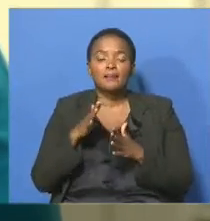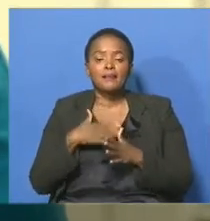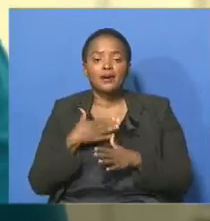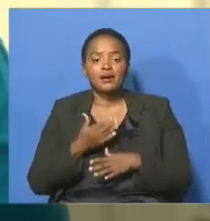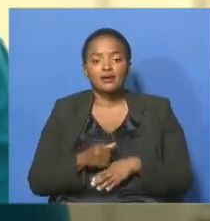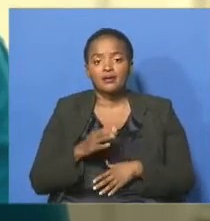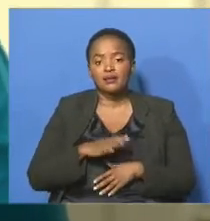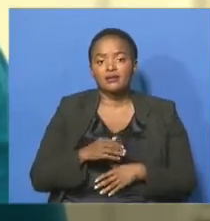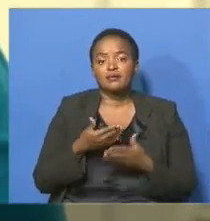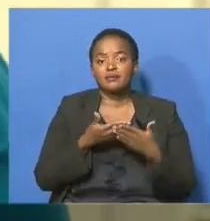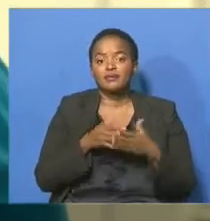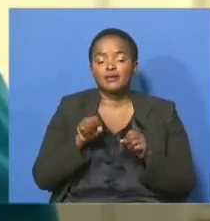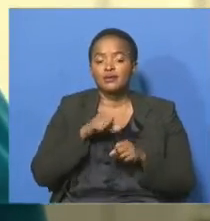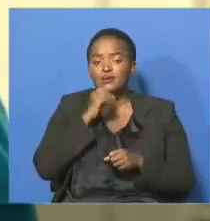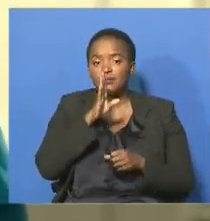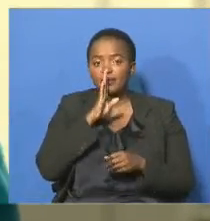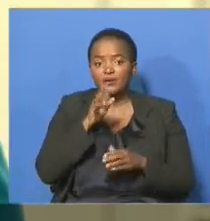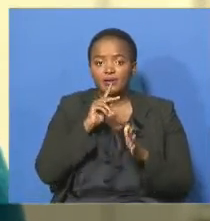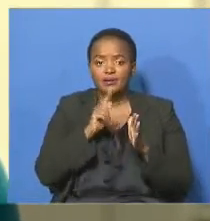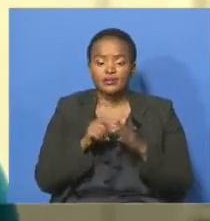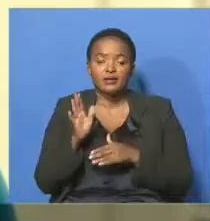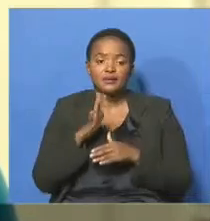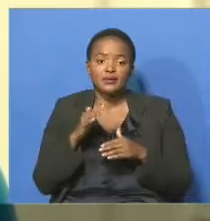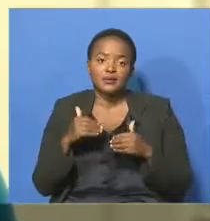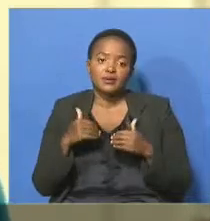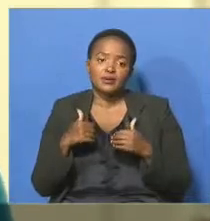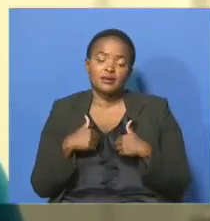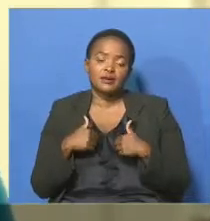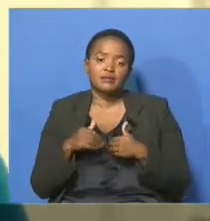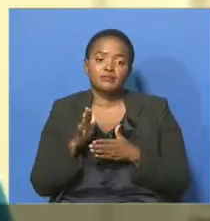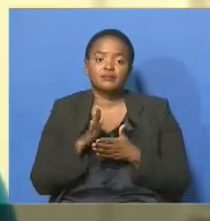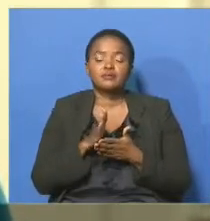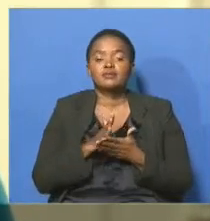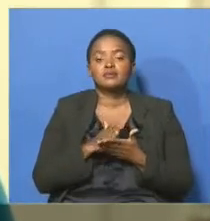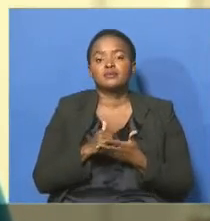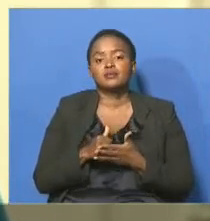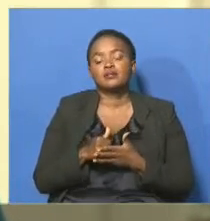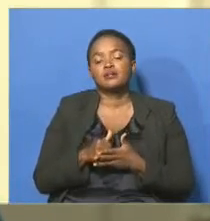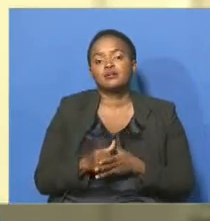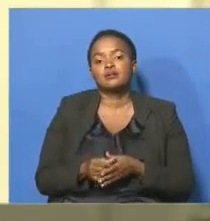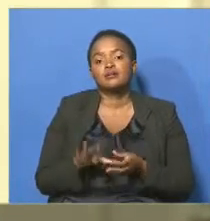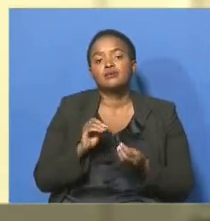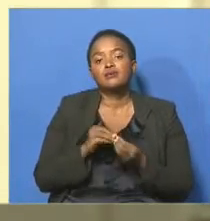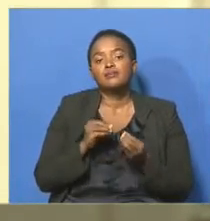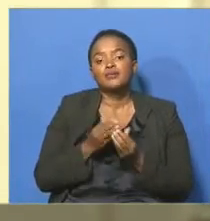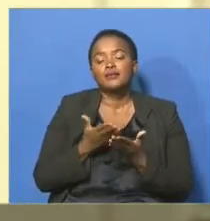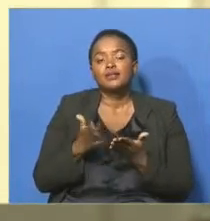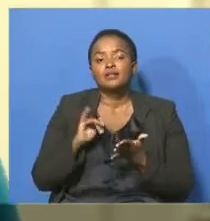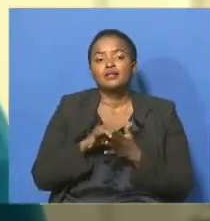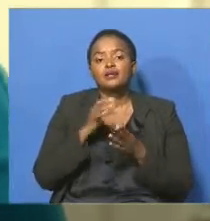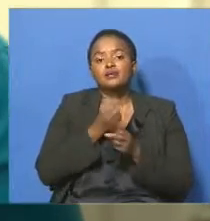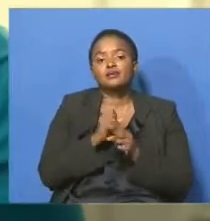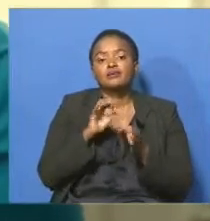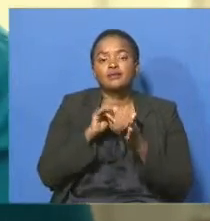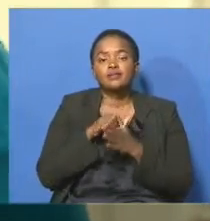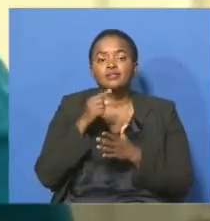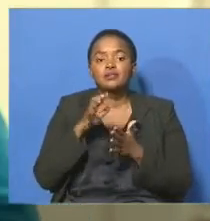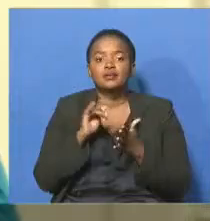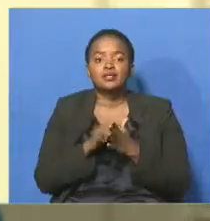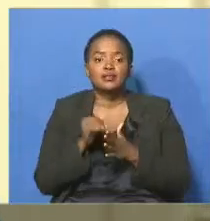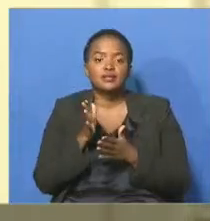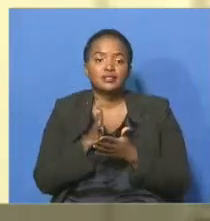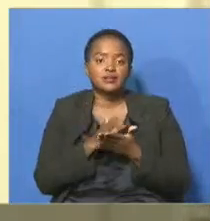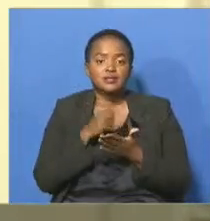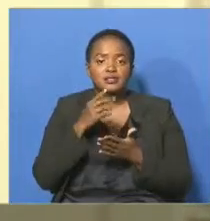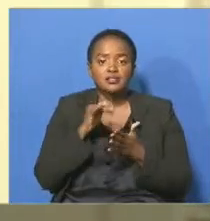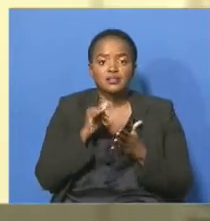ke a bolawa ka lebaka la gore ene o tsama ka dithako tse di la di bona tse di ha tse di telle ba gaetso a ka gore ngwana o tshwantse bele wa ga